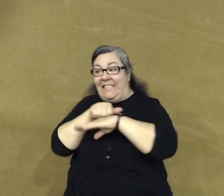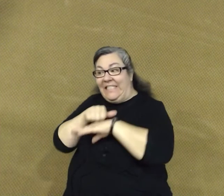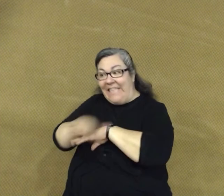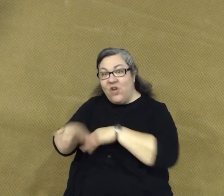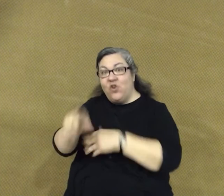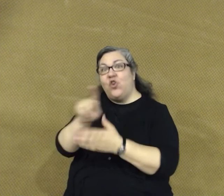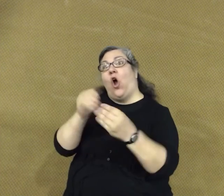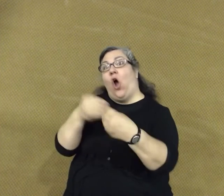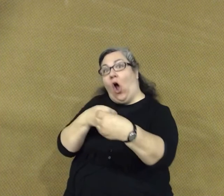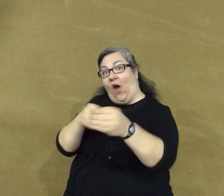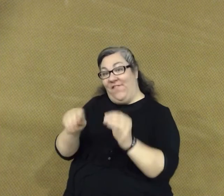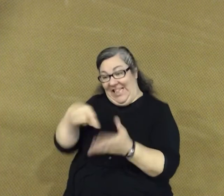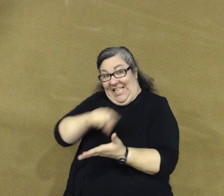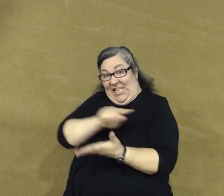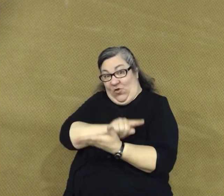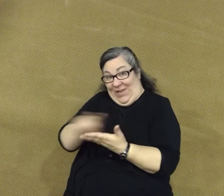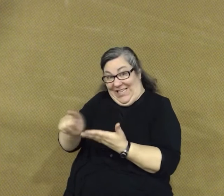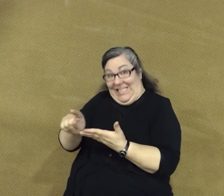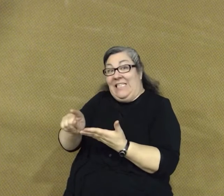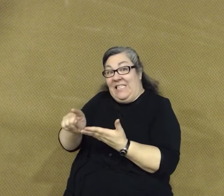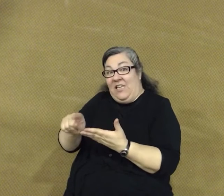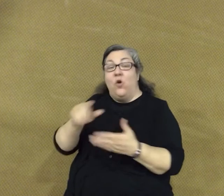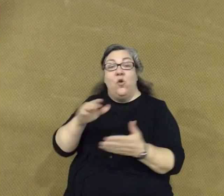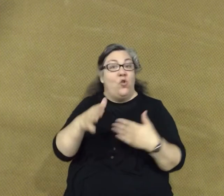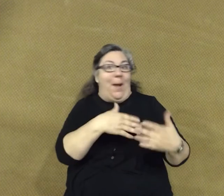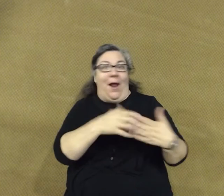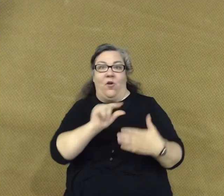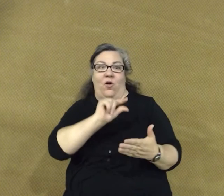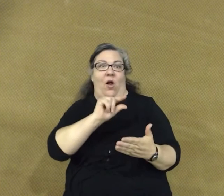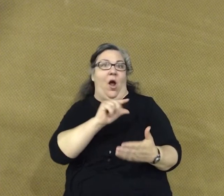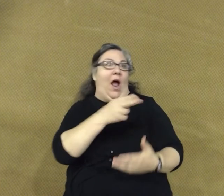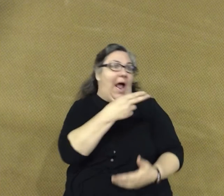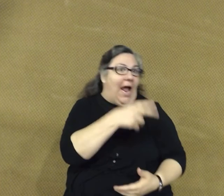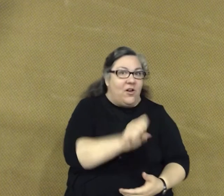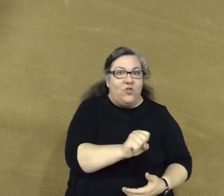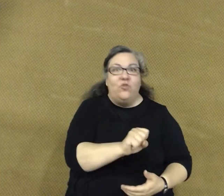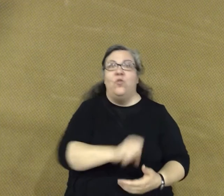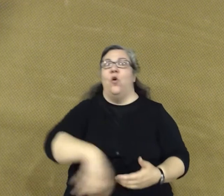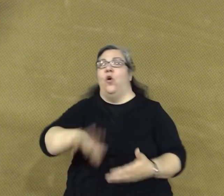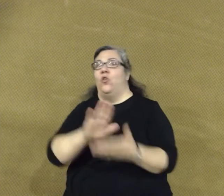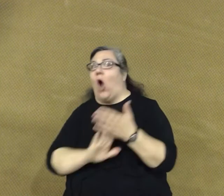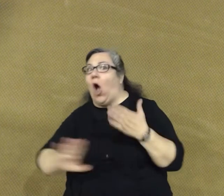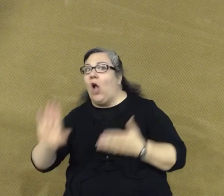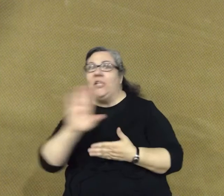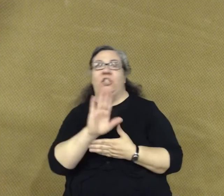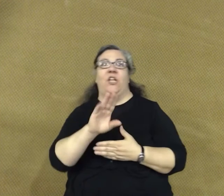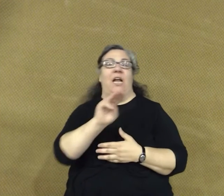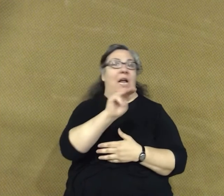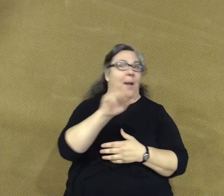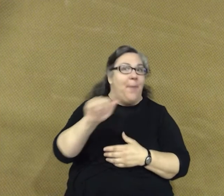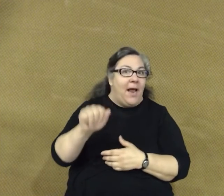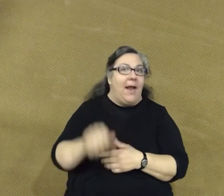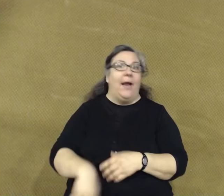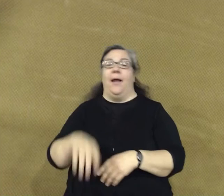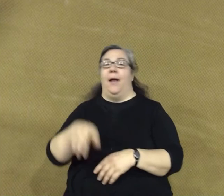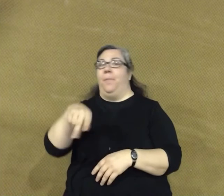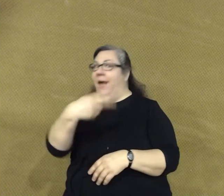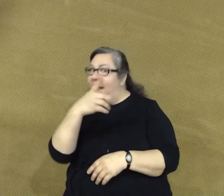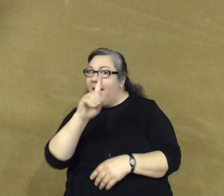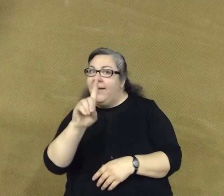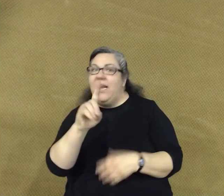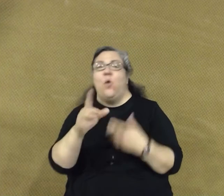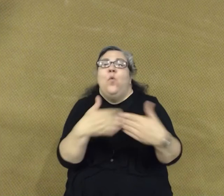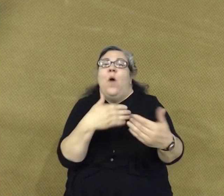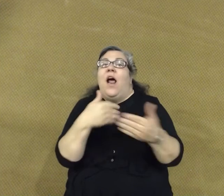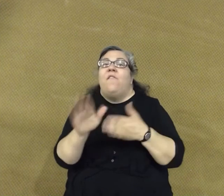you're graduating from this year, high school, college, vocational school, master's degree, doctor's level, certificate programs,